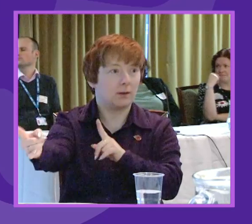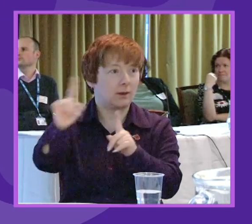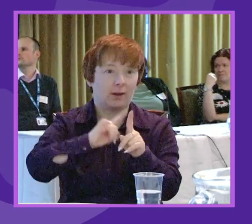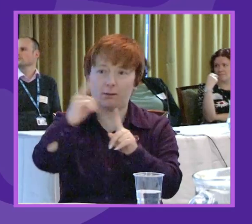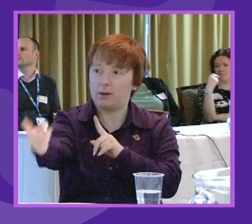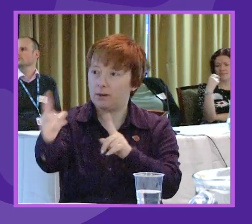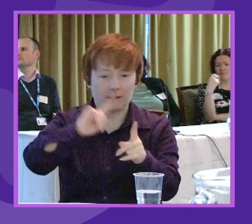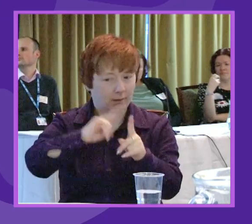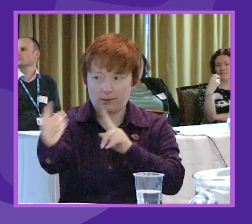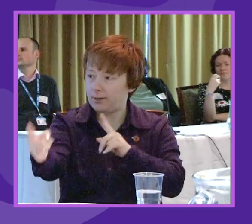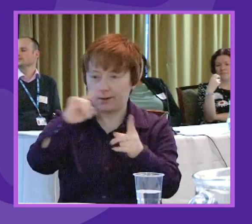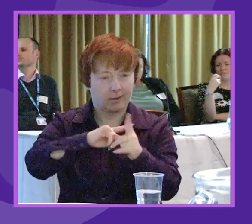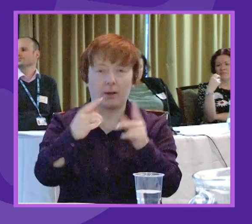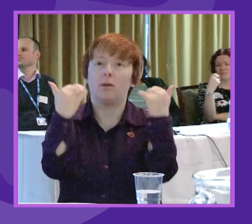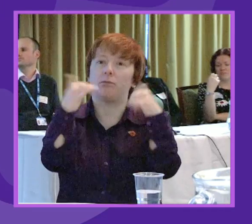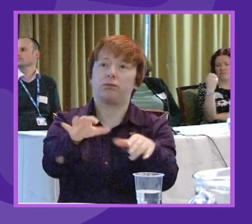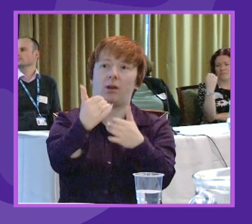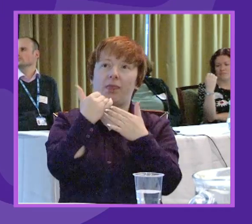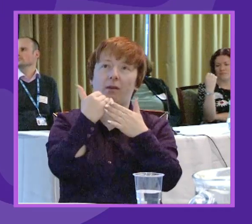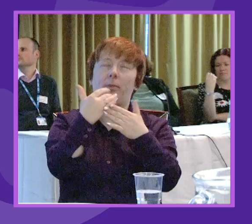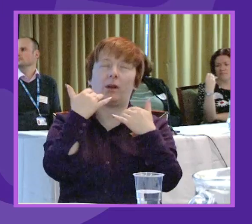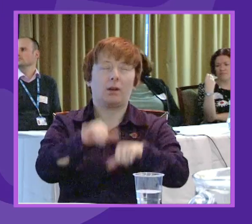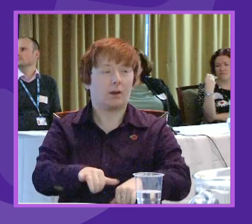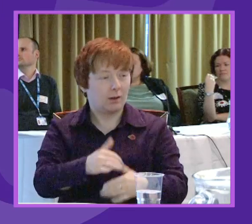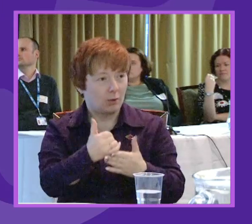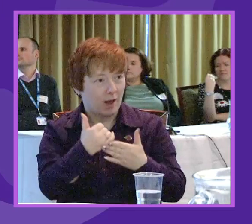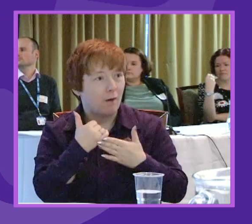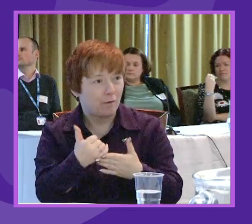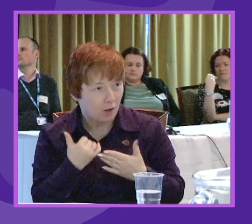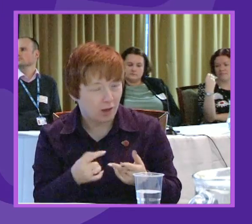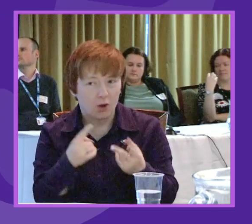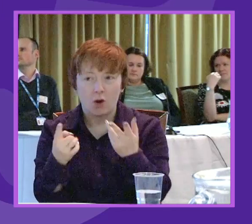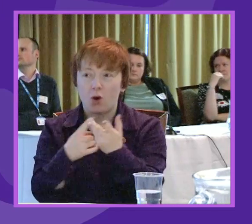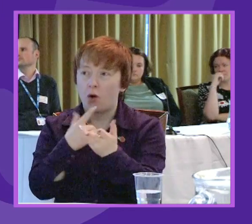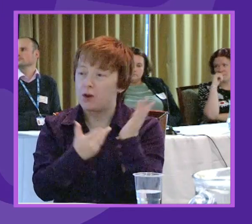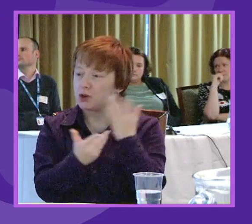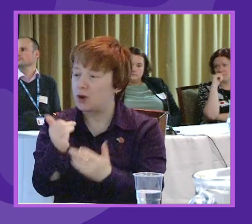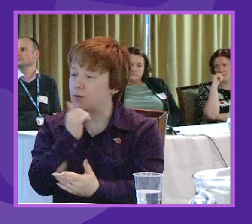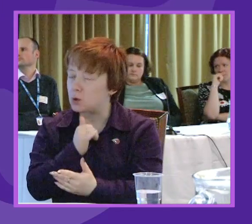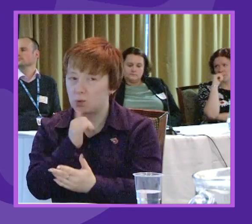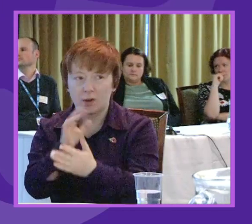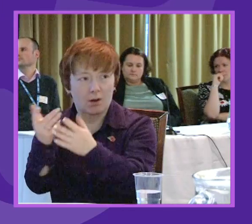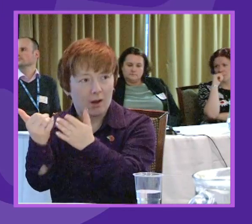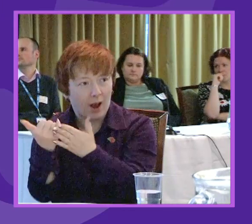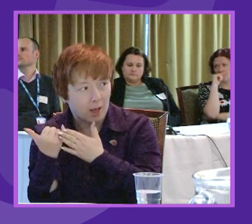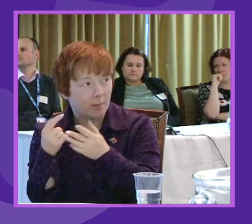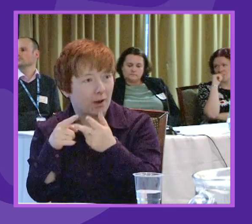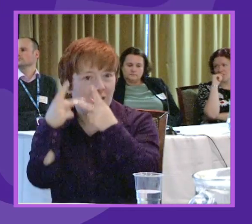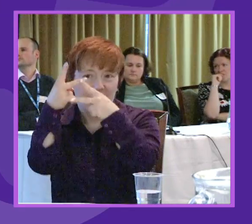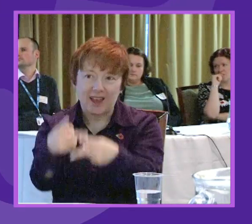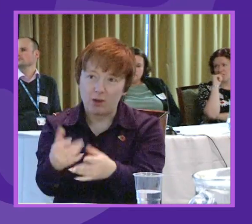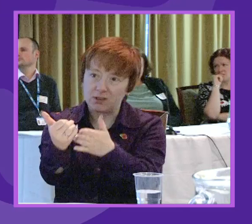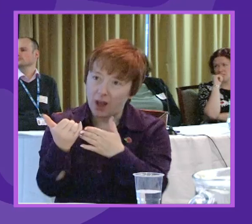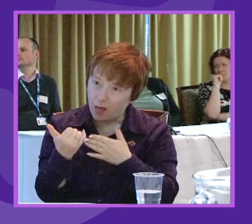I was in and I was out and I was in until, and then I got therapy, that helped. Lots of things helped. Other service users and carers, staff